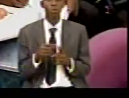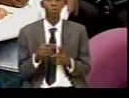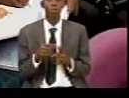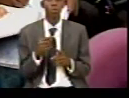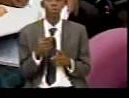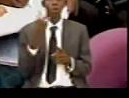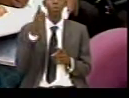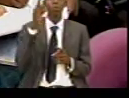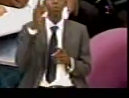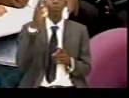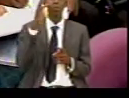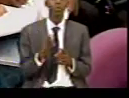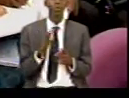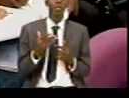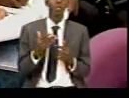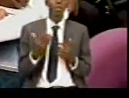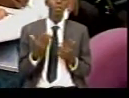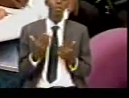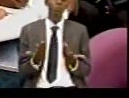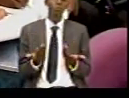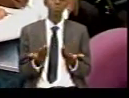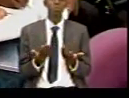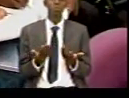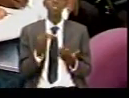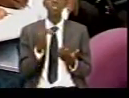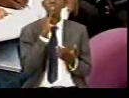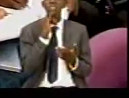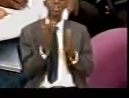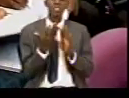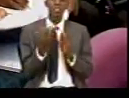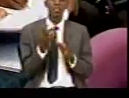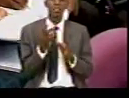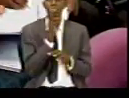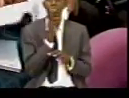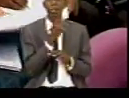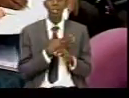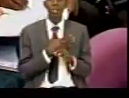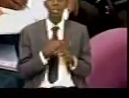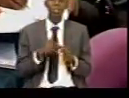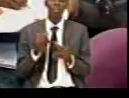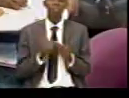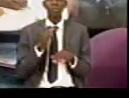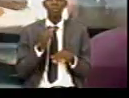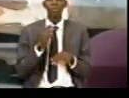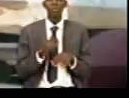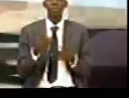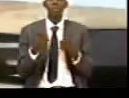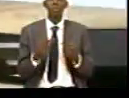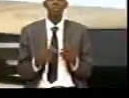God acts like water. And every time you come, it has to scrub.